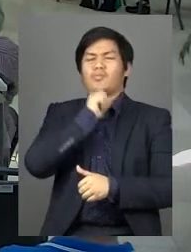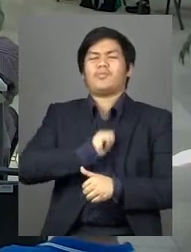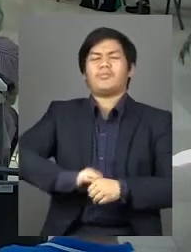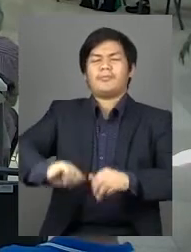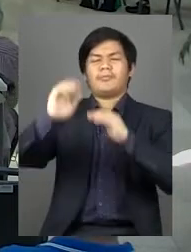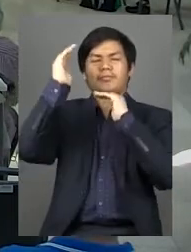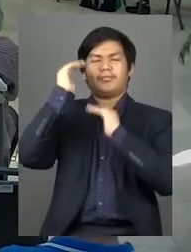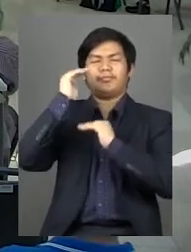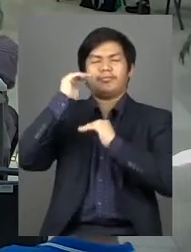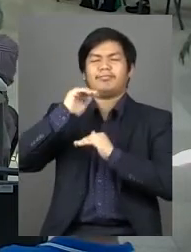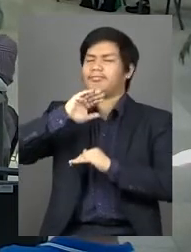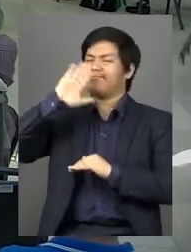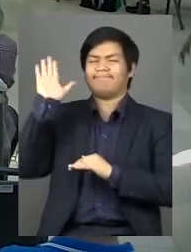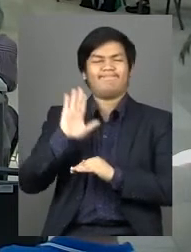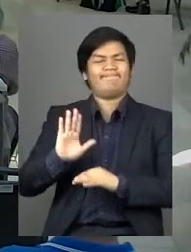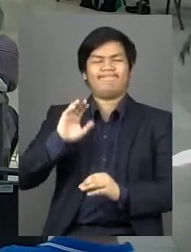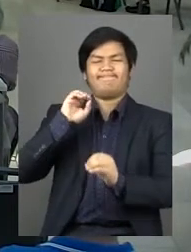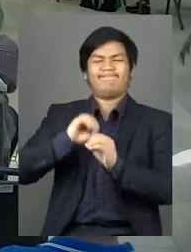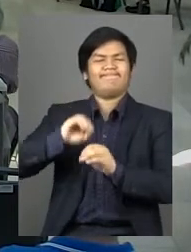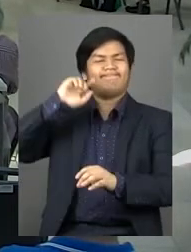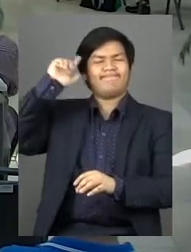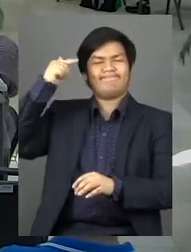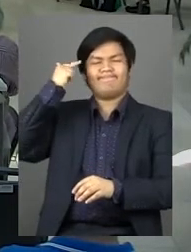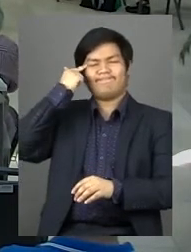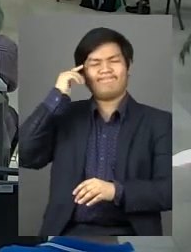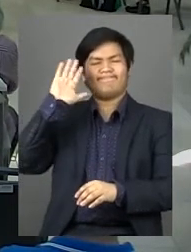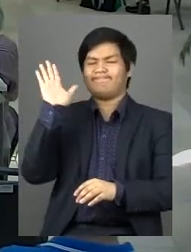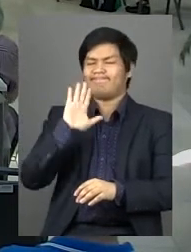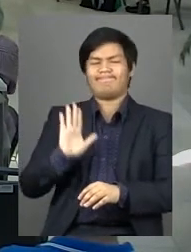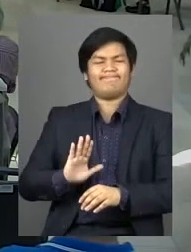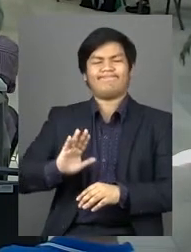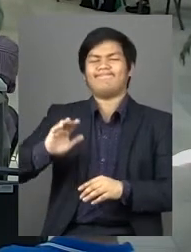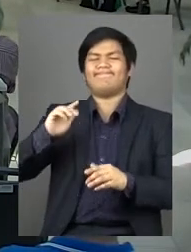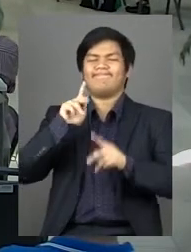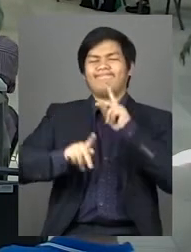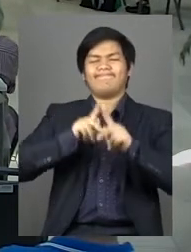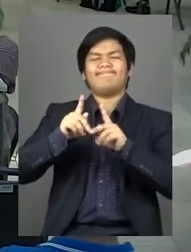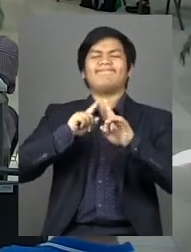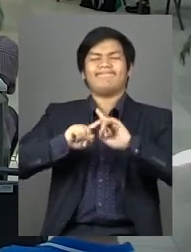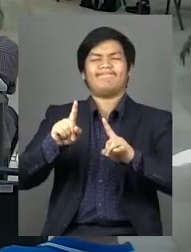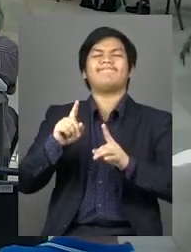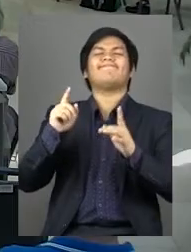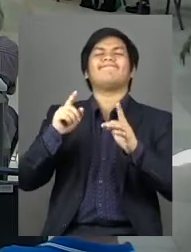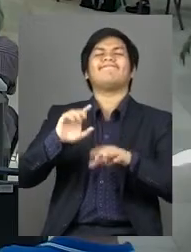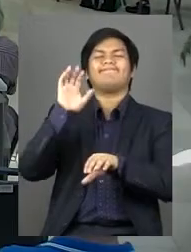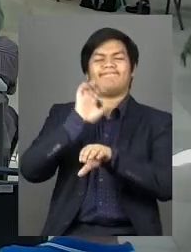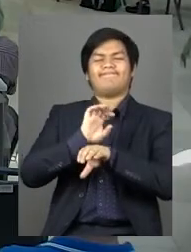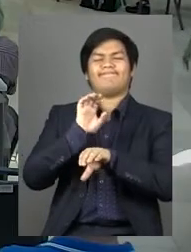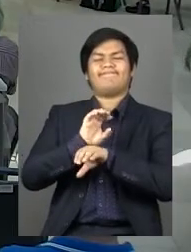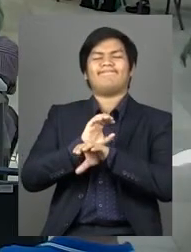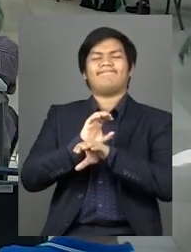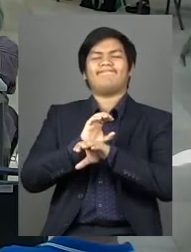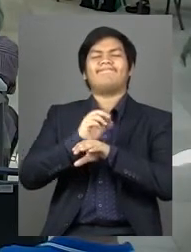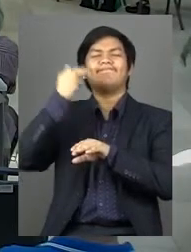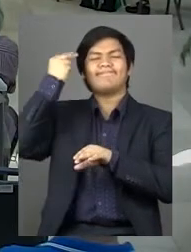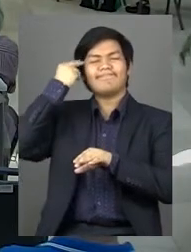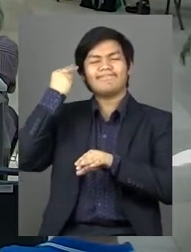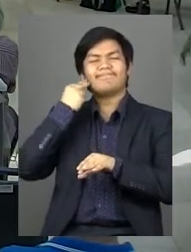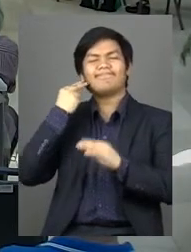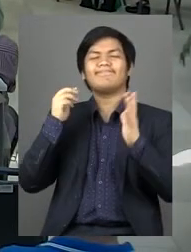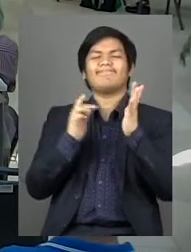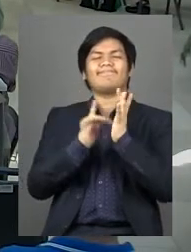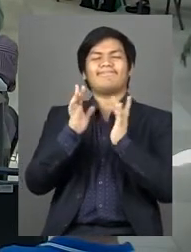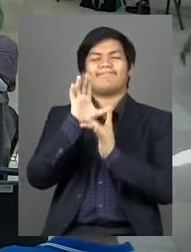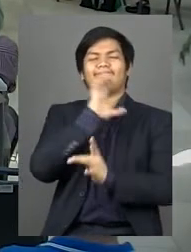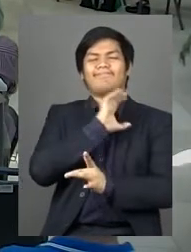this country is not in government, not in people, but in the church whose head is Jesus Christ.